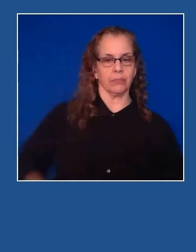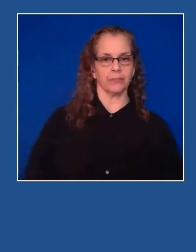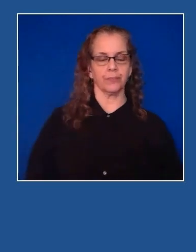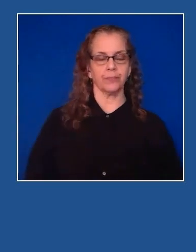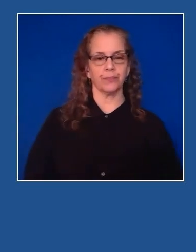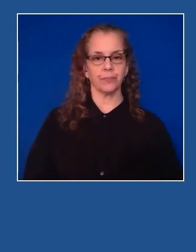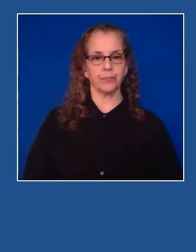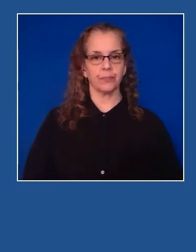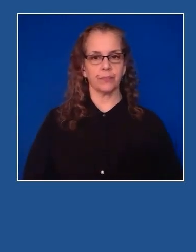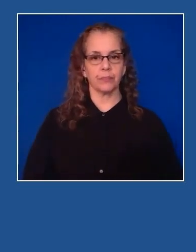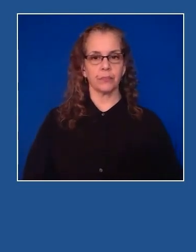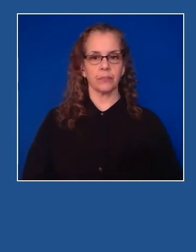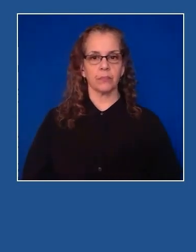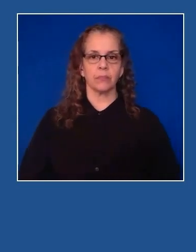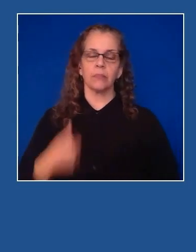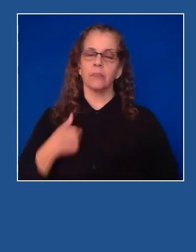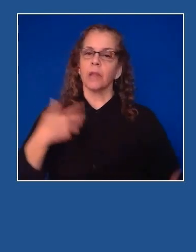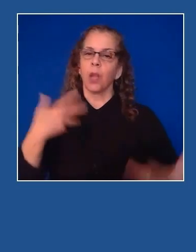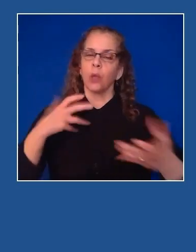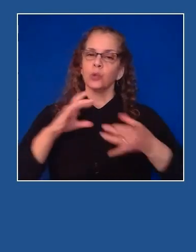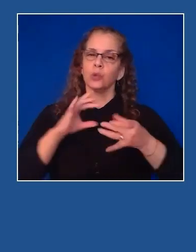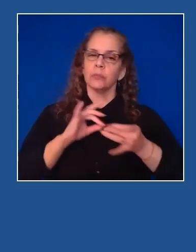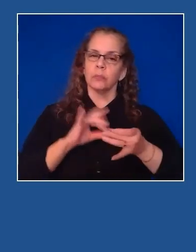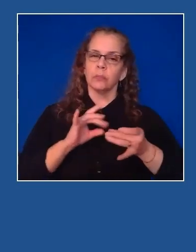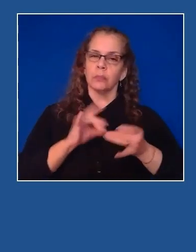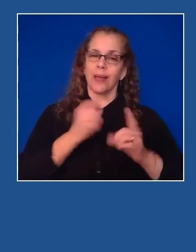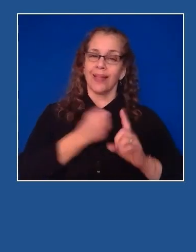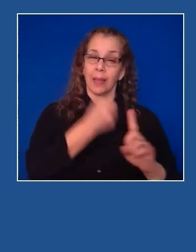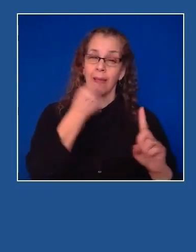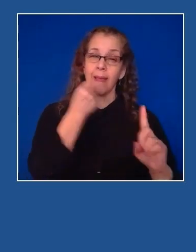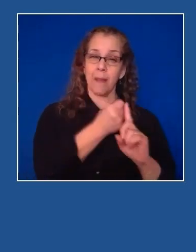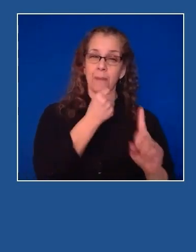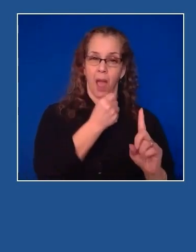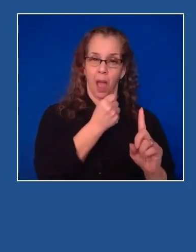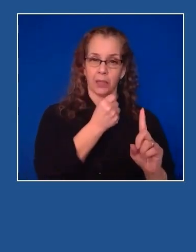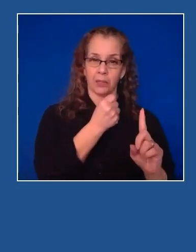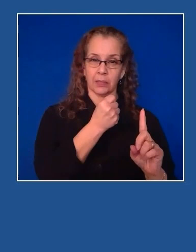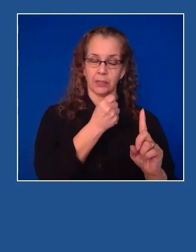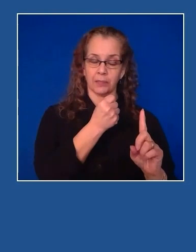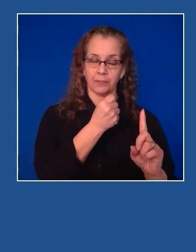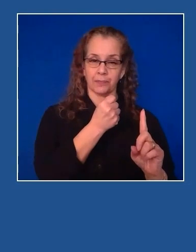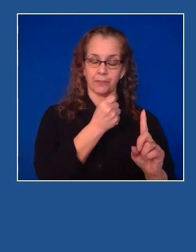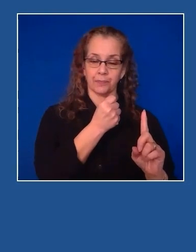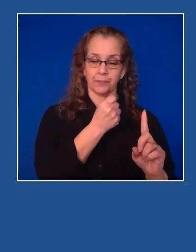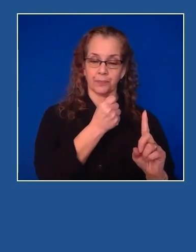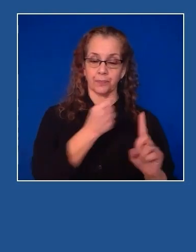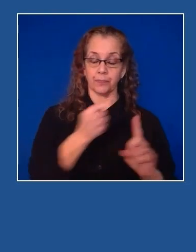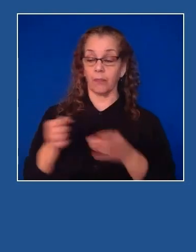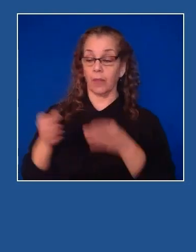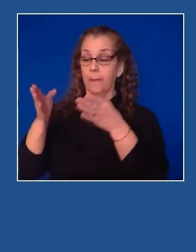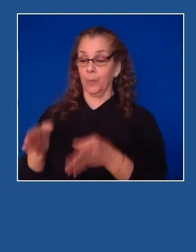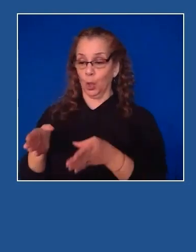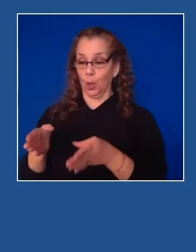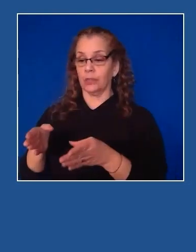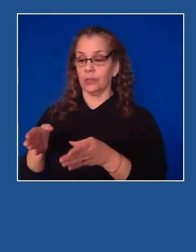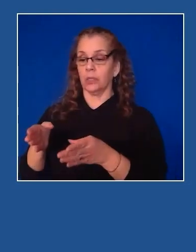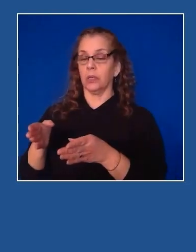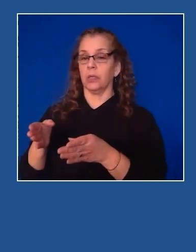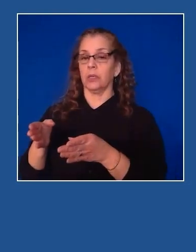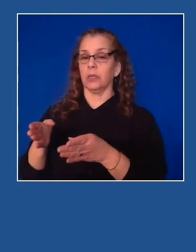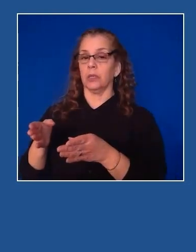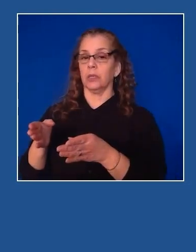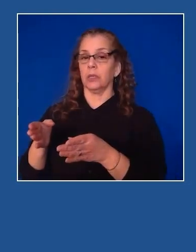to talk a little bit about the impact of suicide attempts and self-harm, non-suicidal